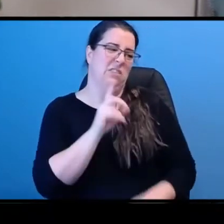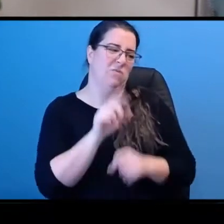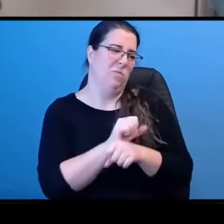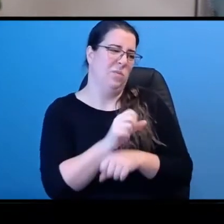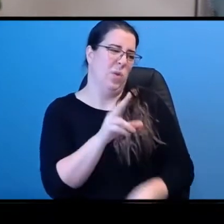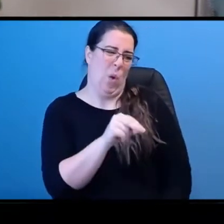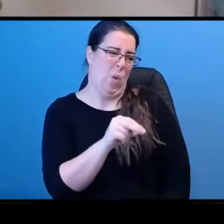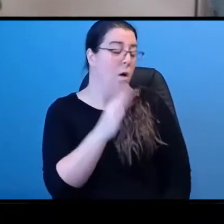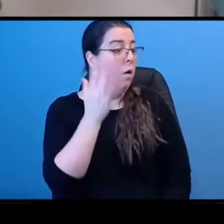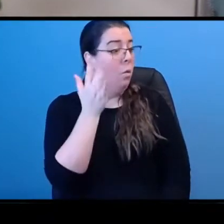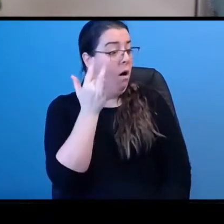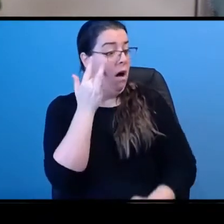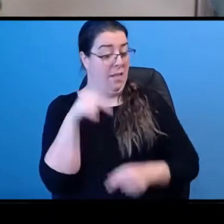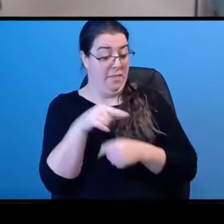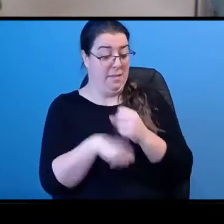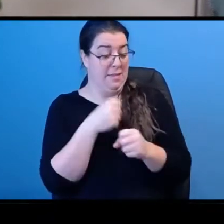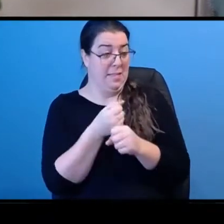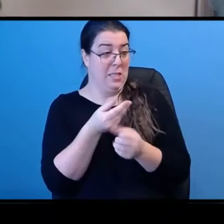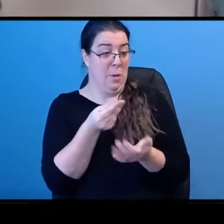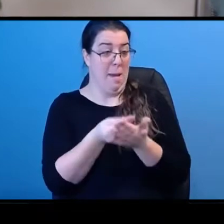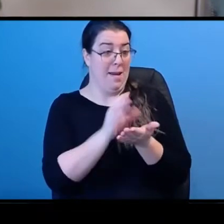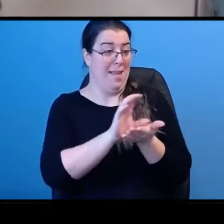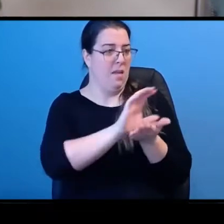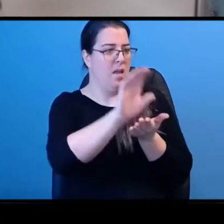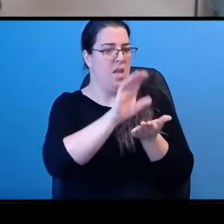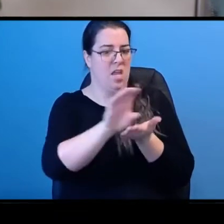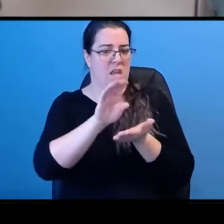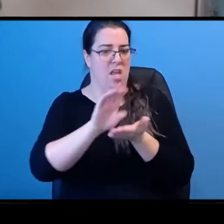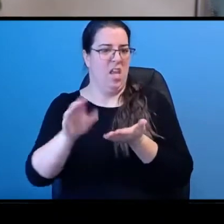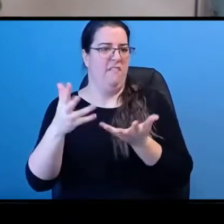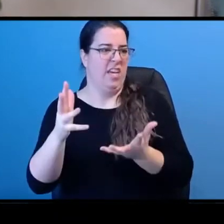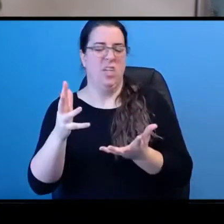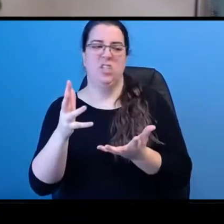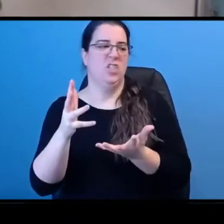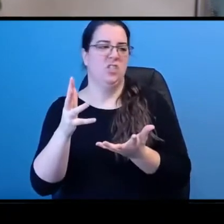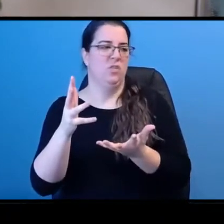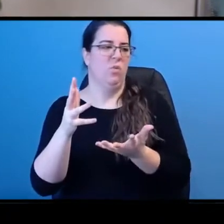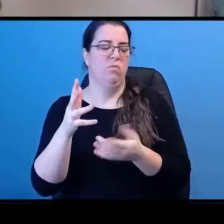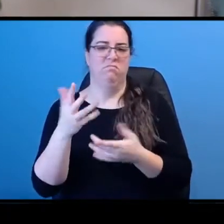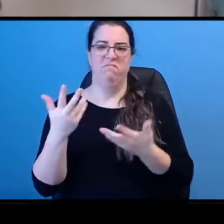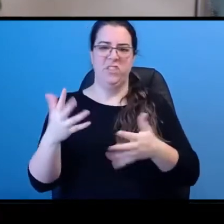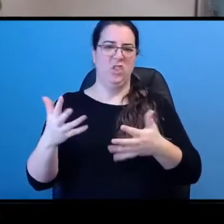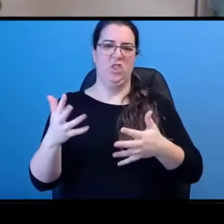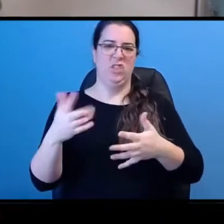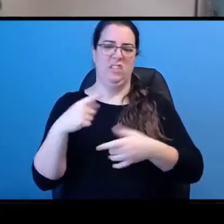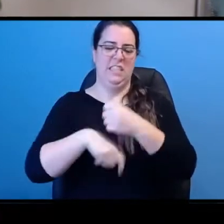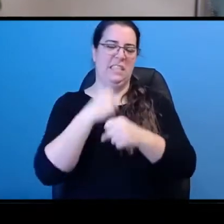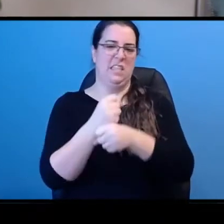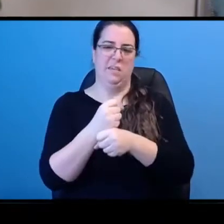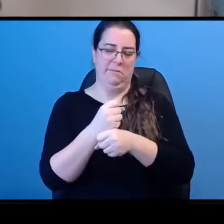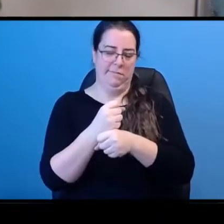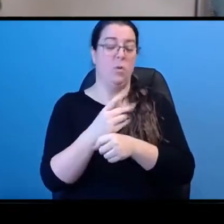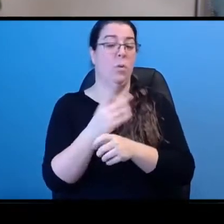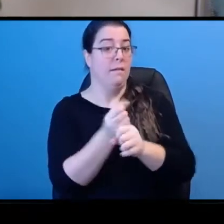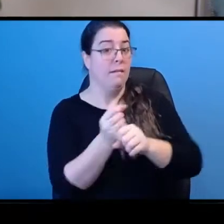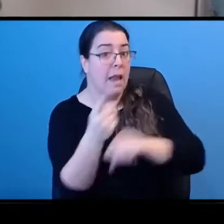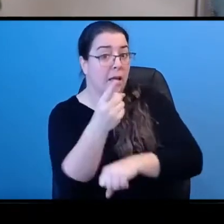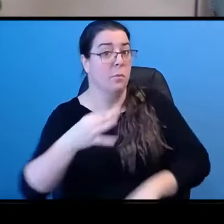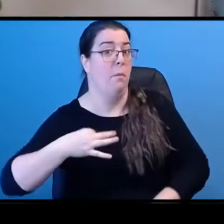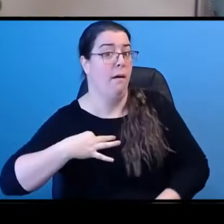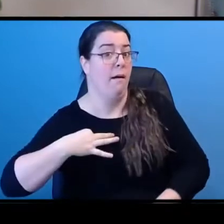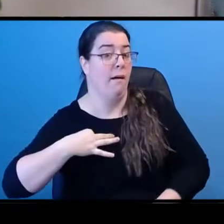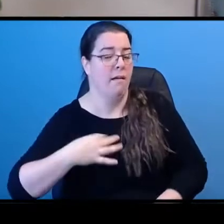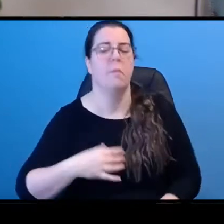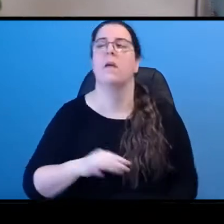year, so we're not going to be giving any more out. So, save your spoons. Don't put a lot of time into